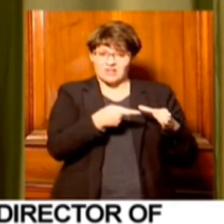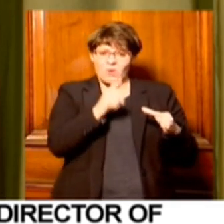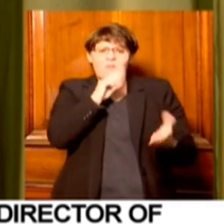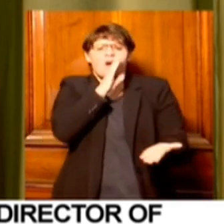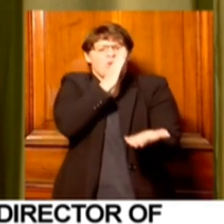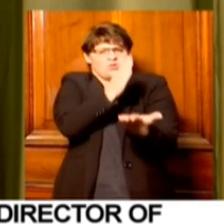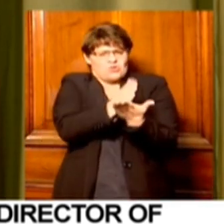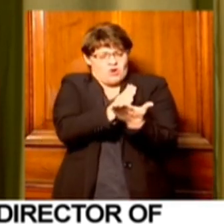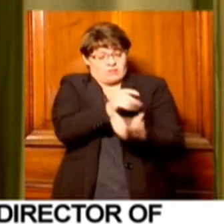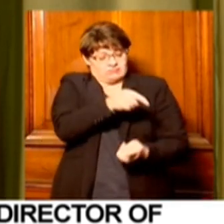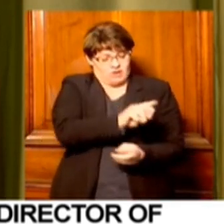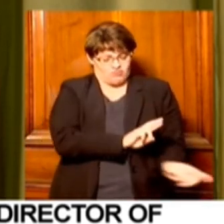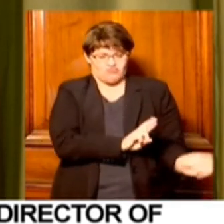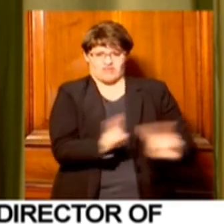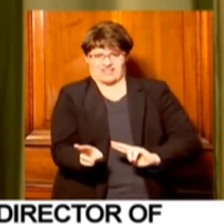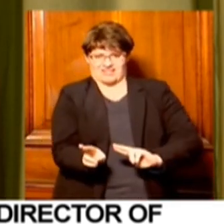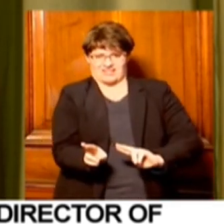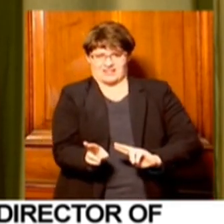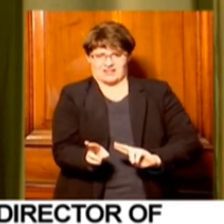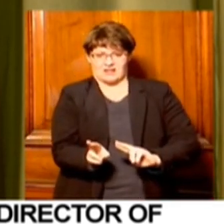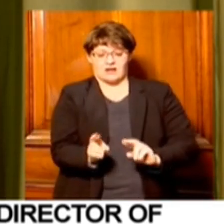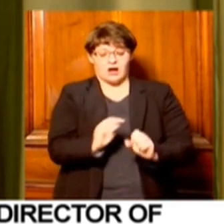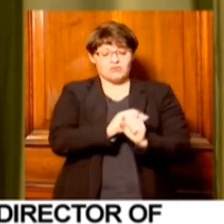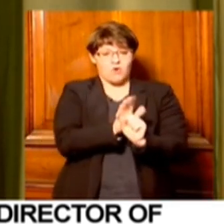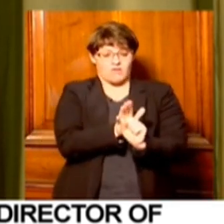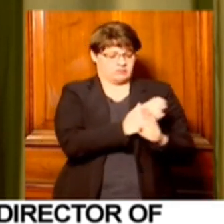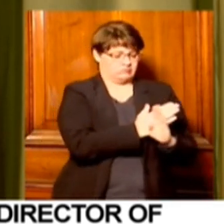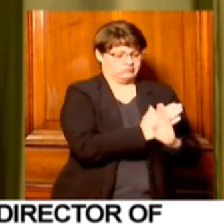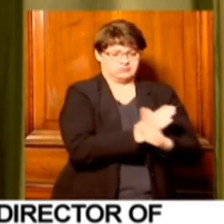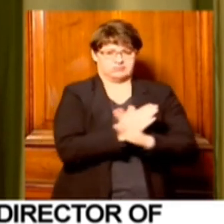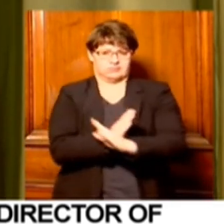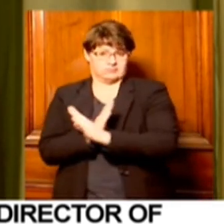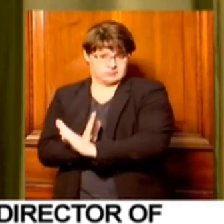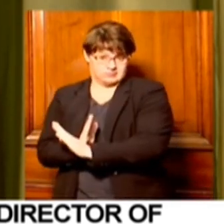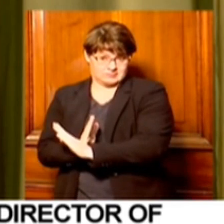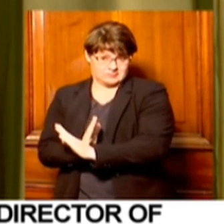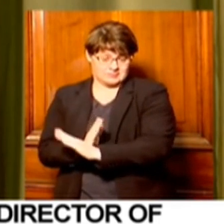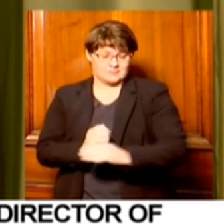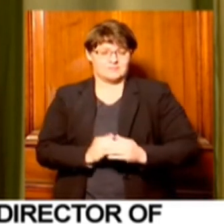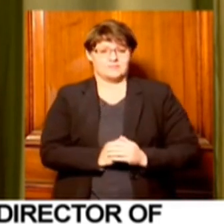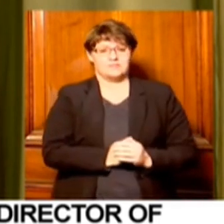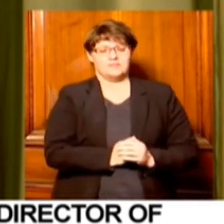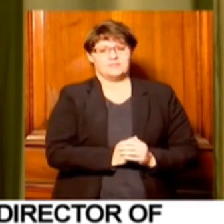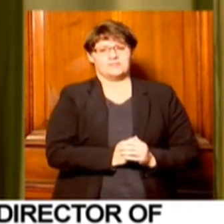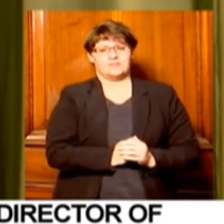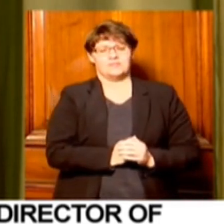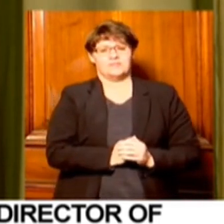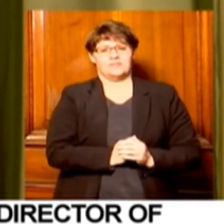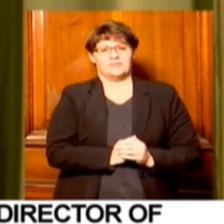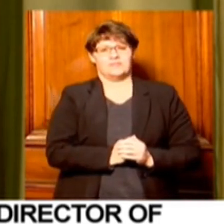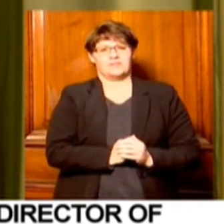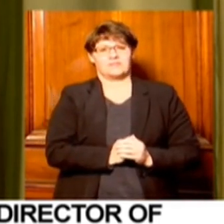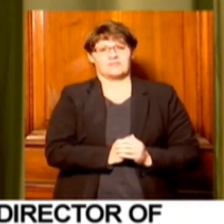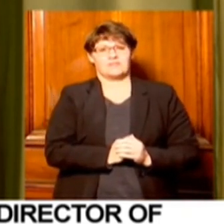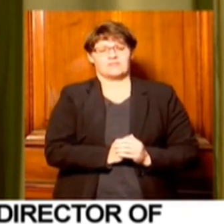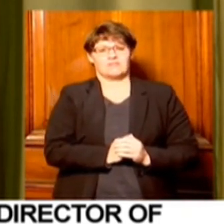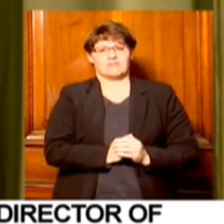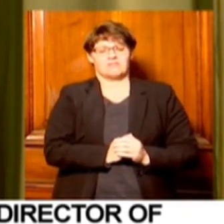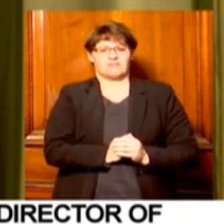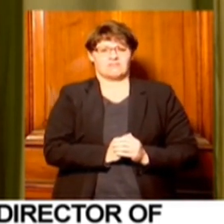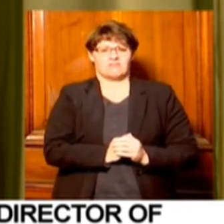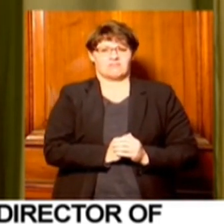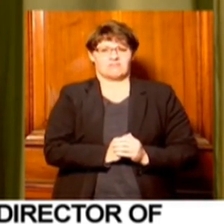are ready to combat the spread of COVID-19? We only